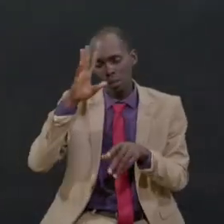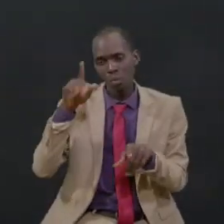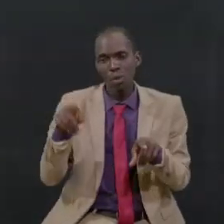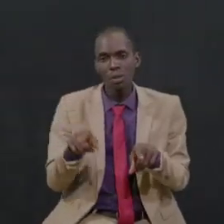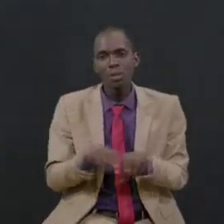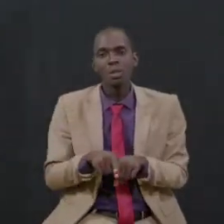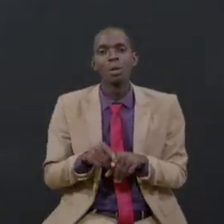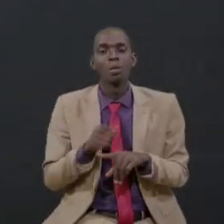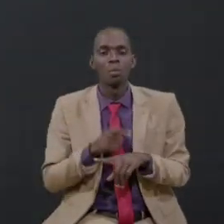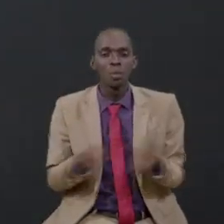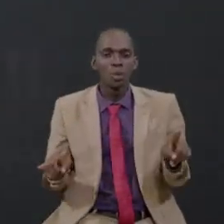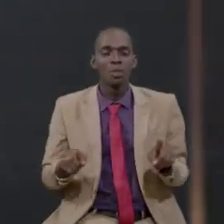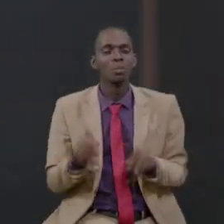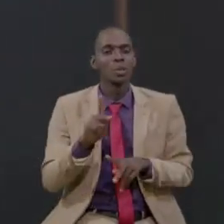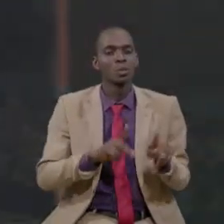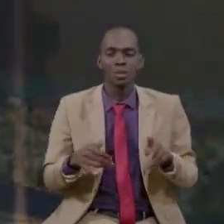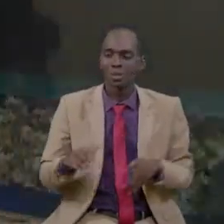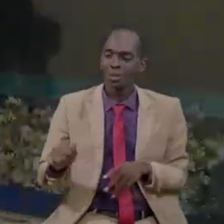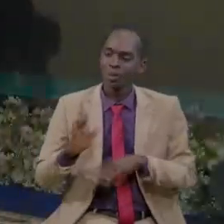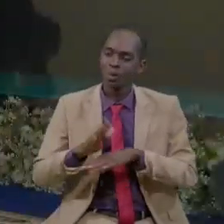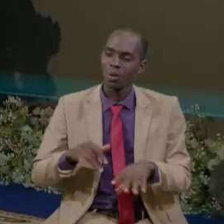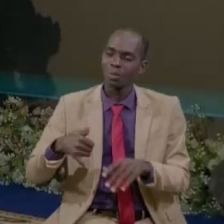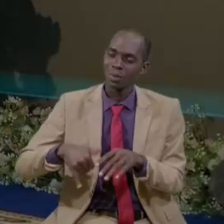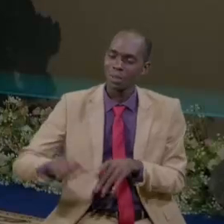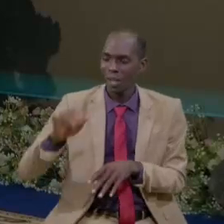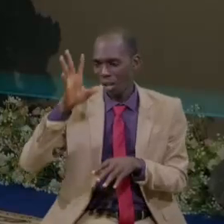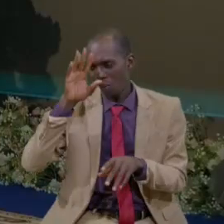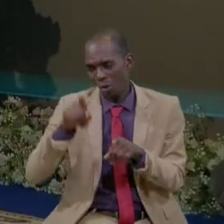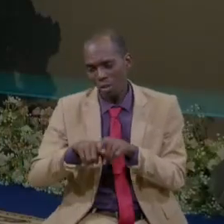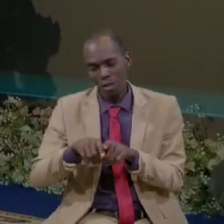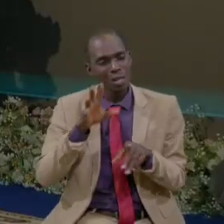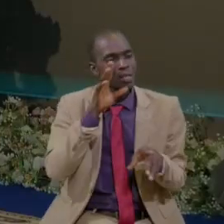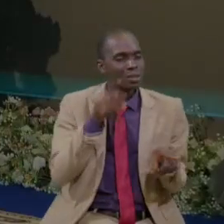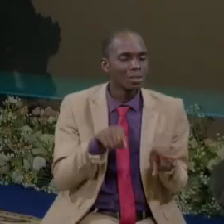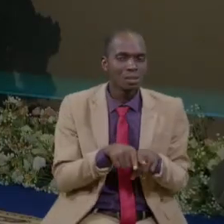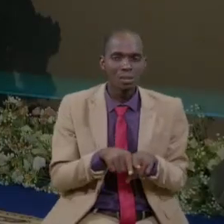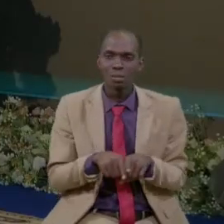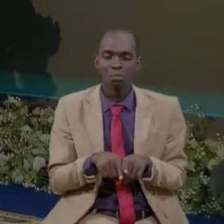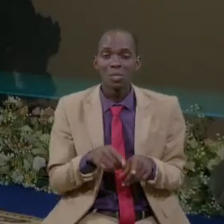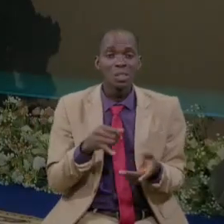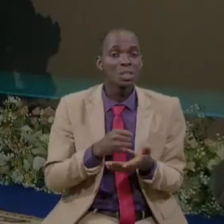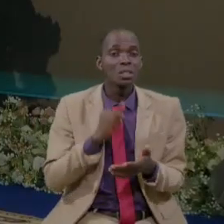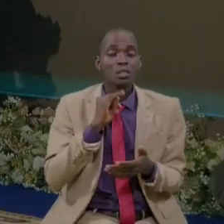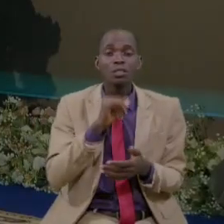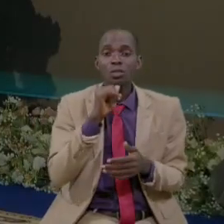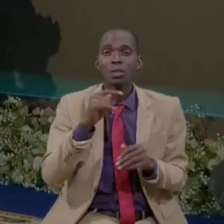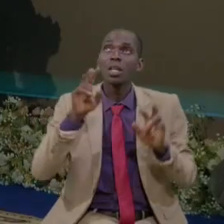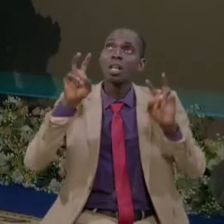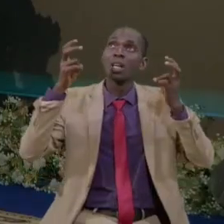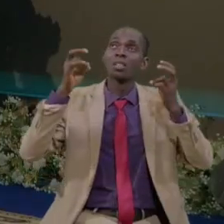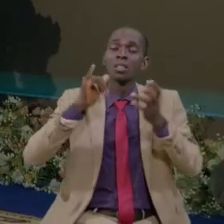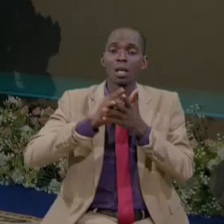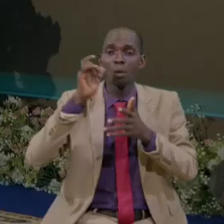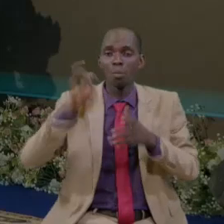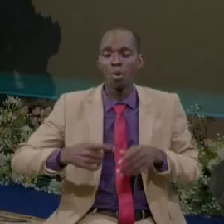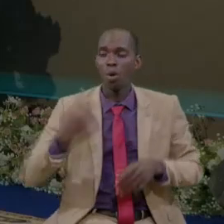saying, brother, brother. Now, it's not a title that is just sticked on you just because